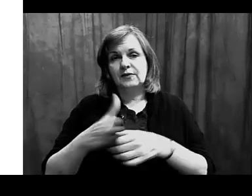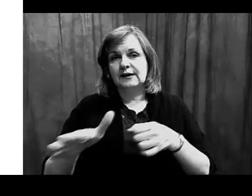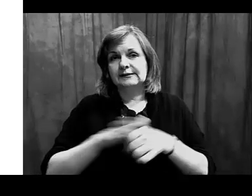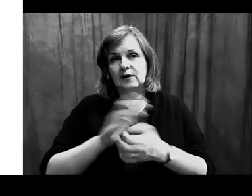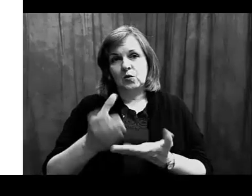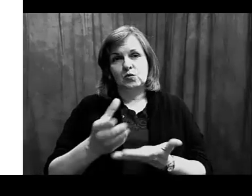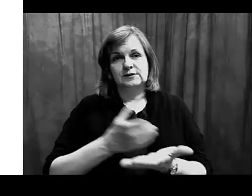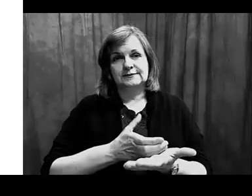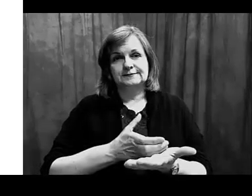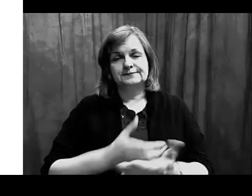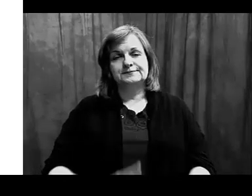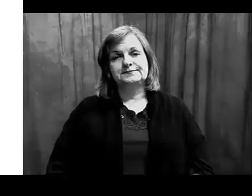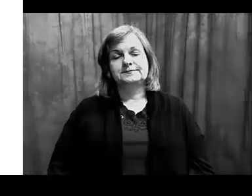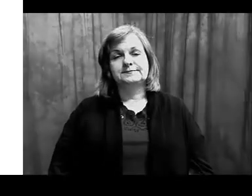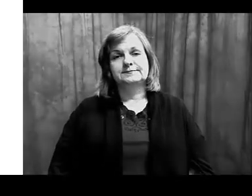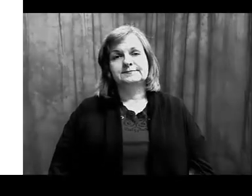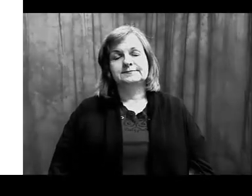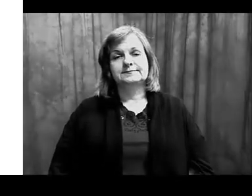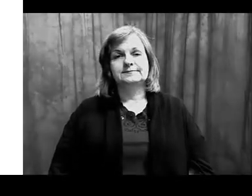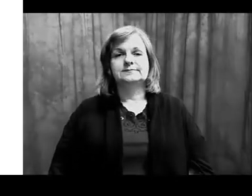remember throughout the entire course.